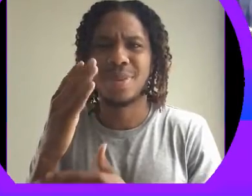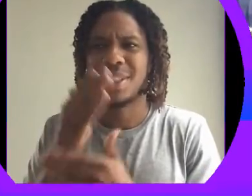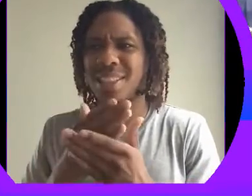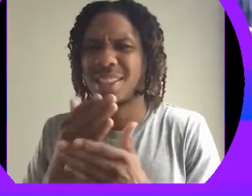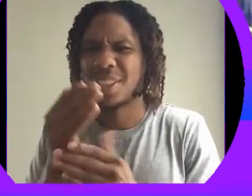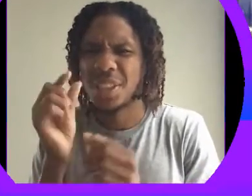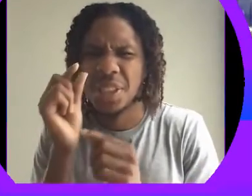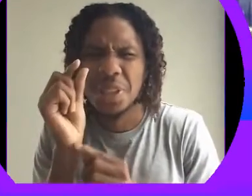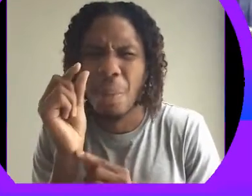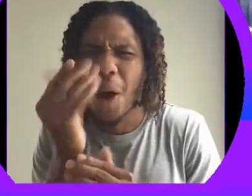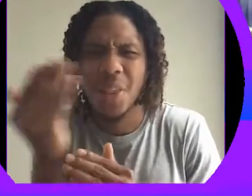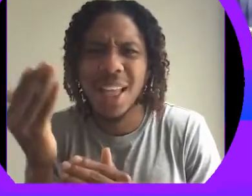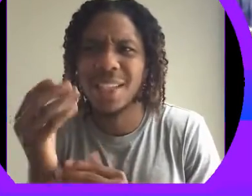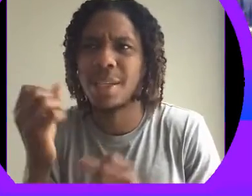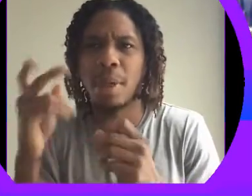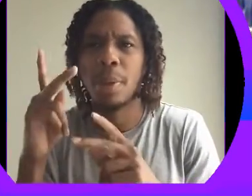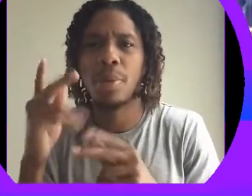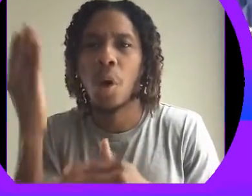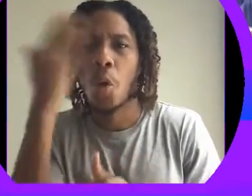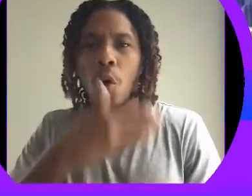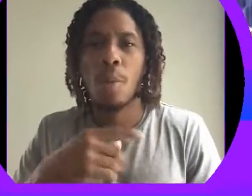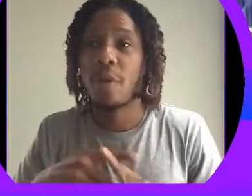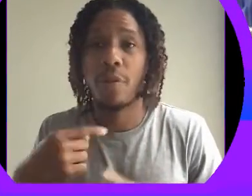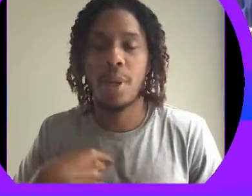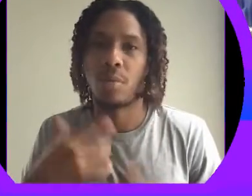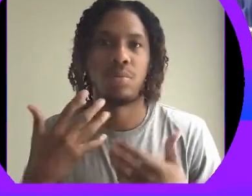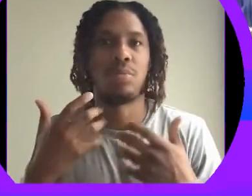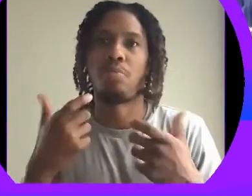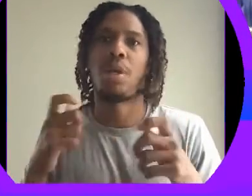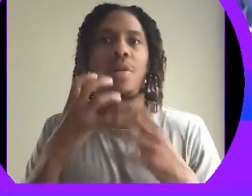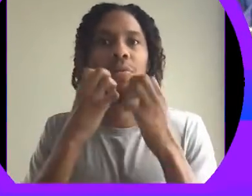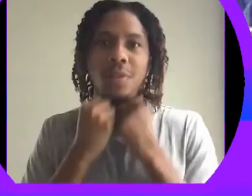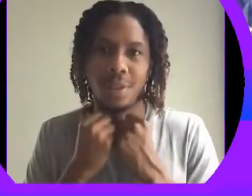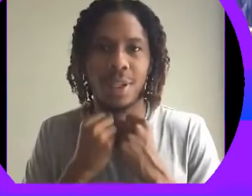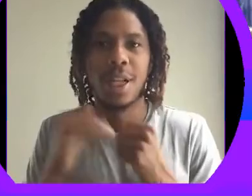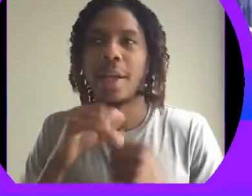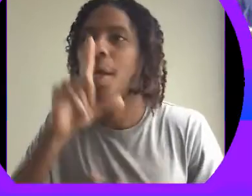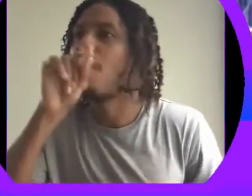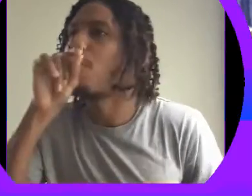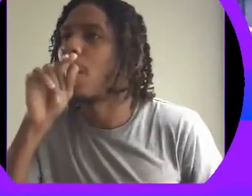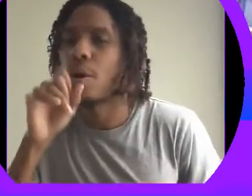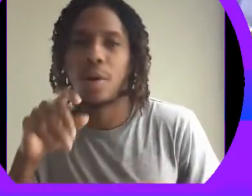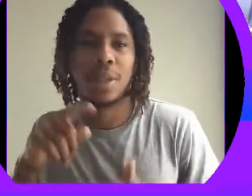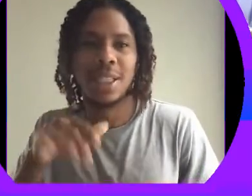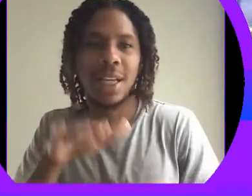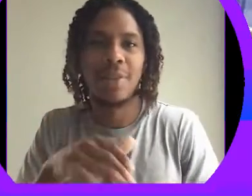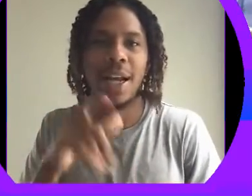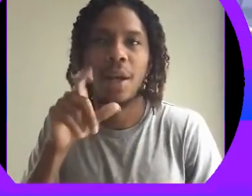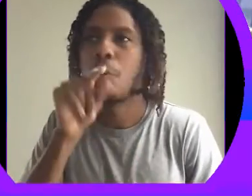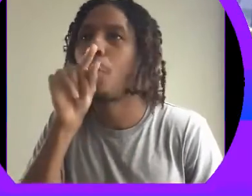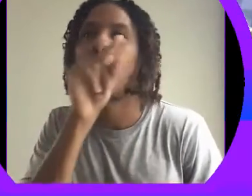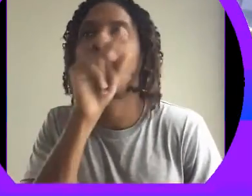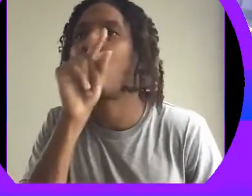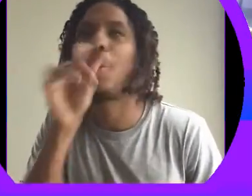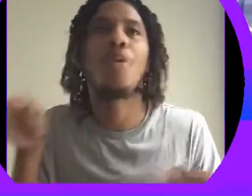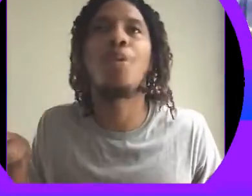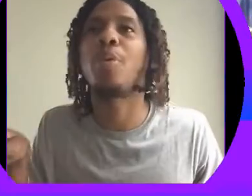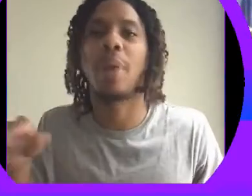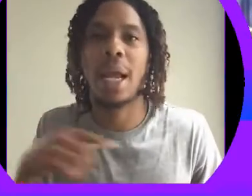lot of people don't hear what makes a good production. I find the value in the way the birds sound, like this evening, if you can hear them.